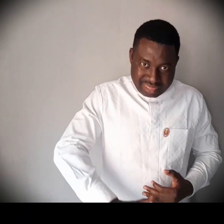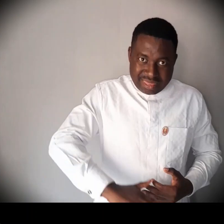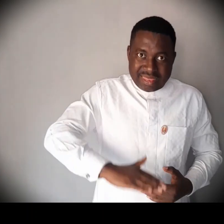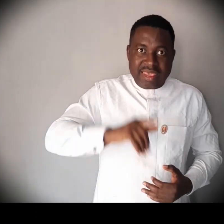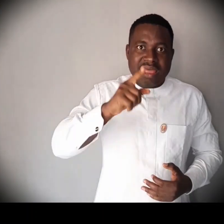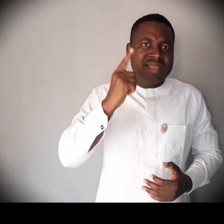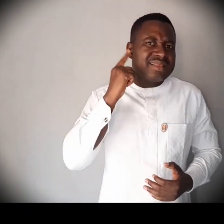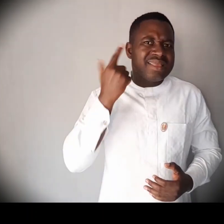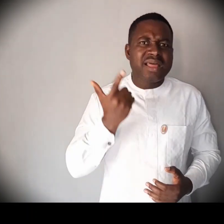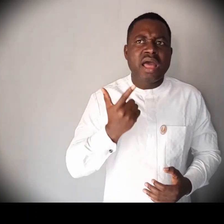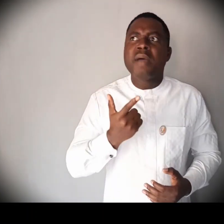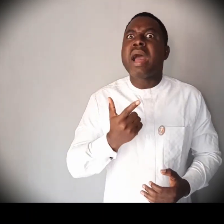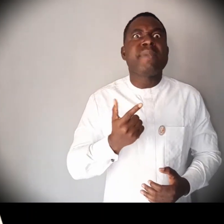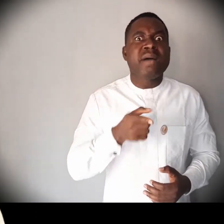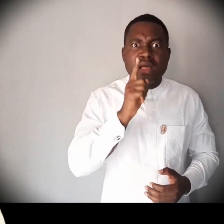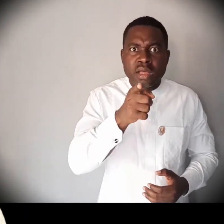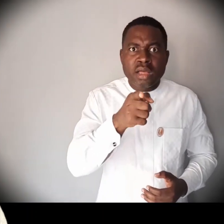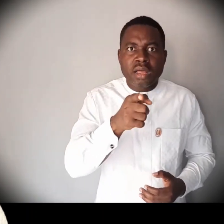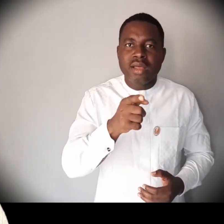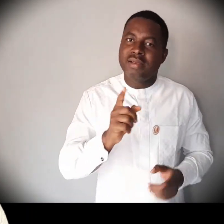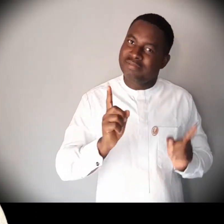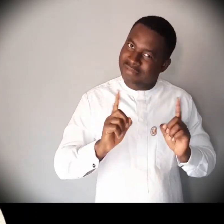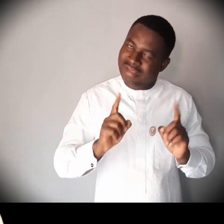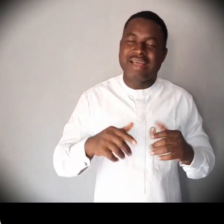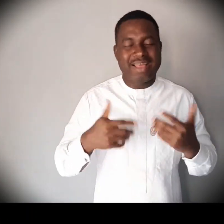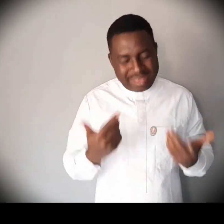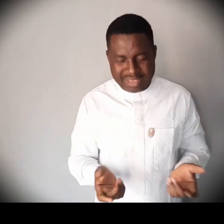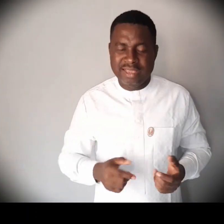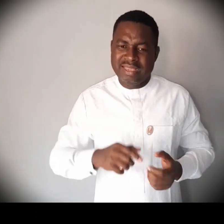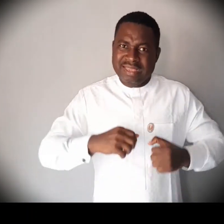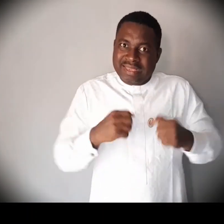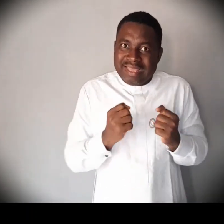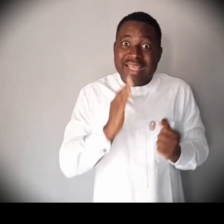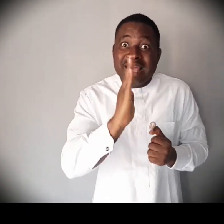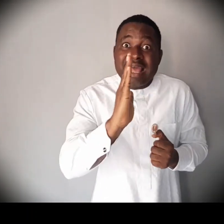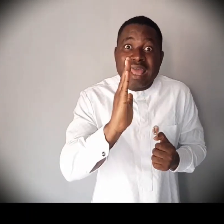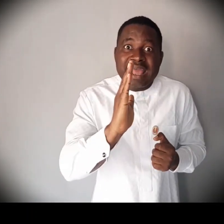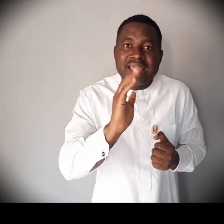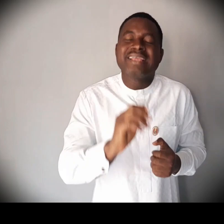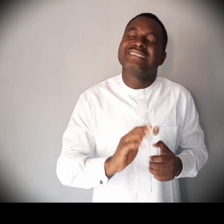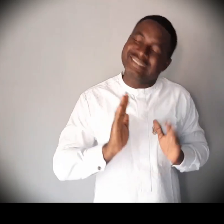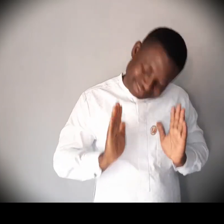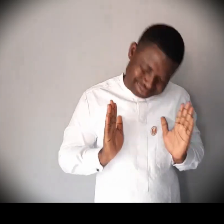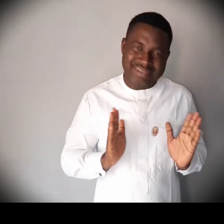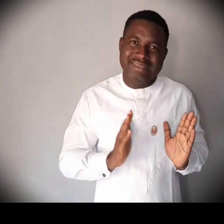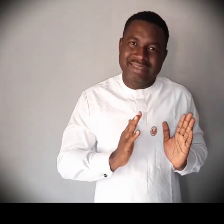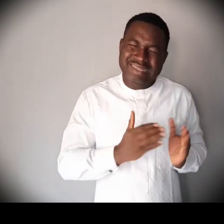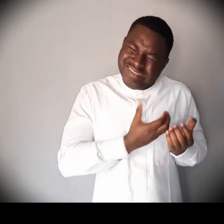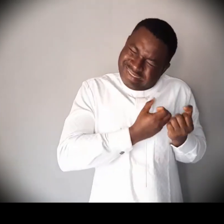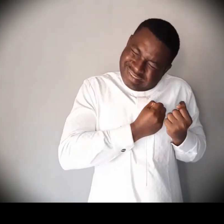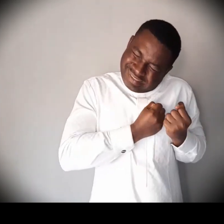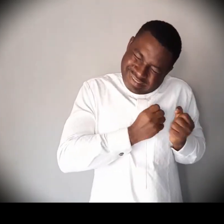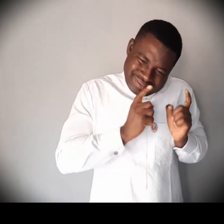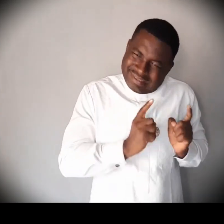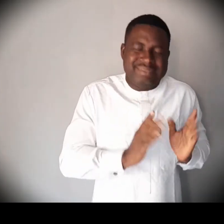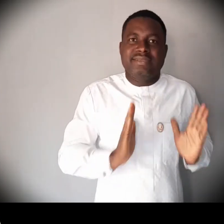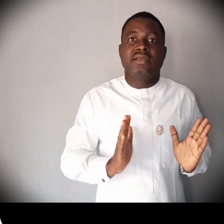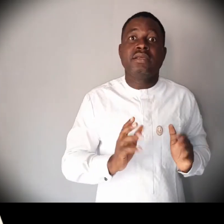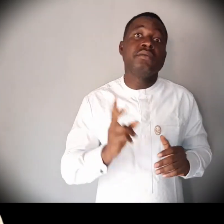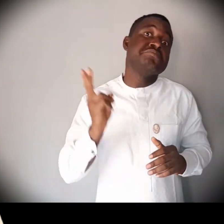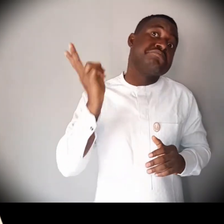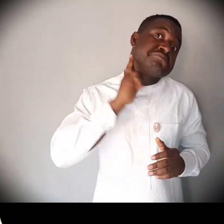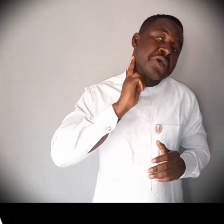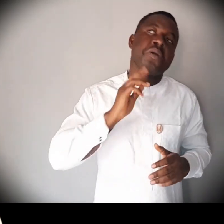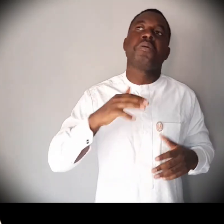wrong and unacceptable. This is why a multinational body such as UNESCO is